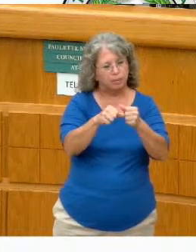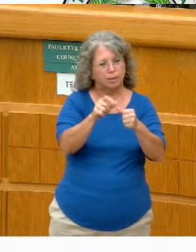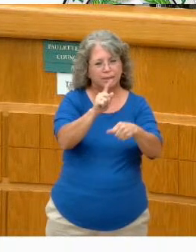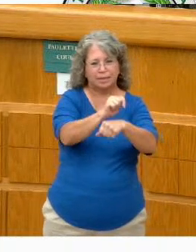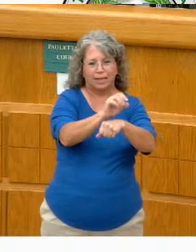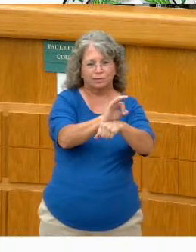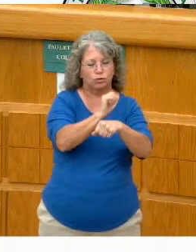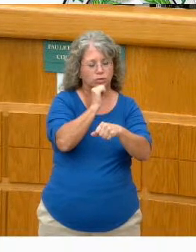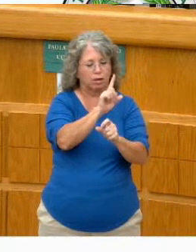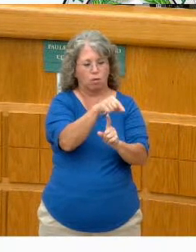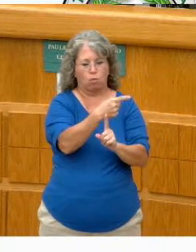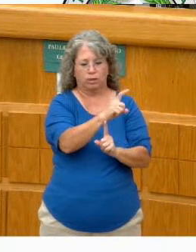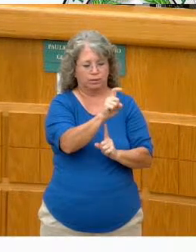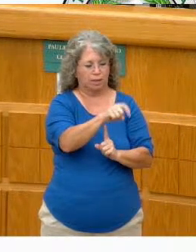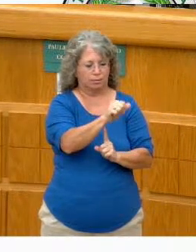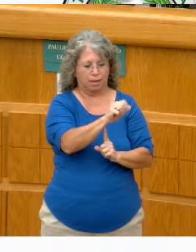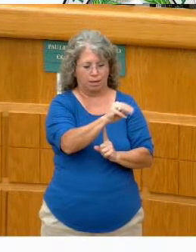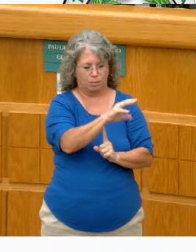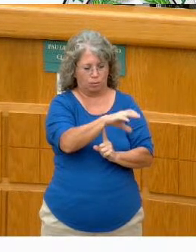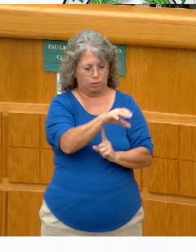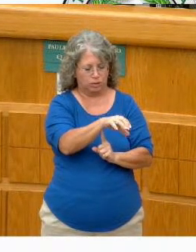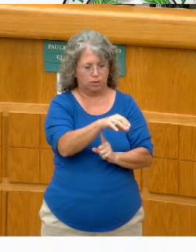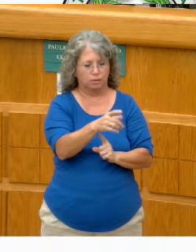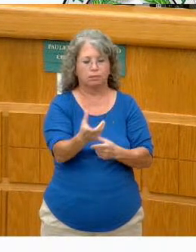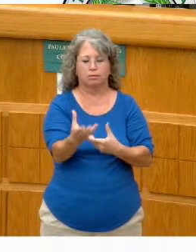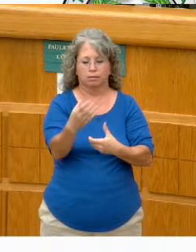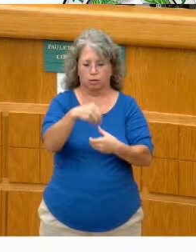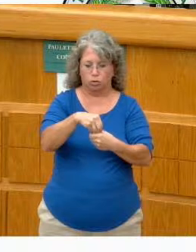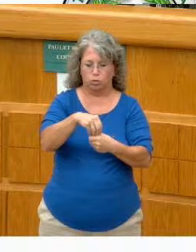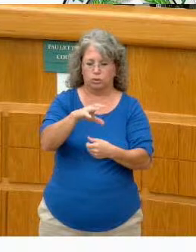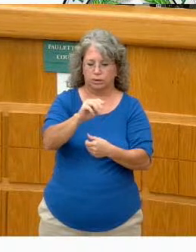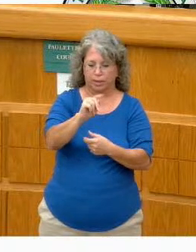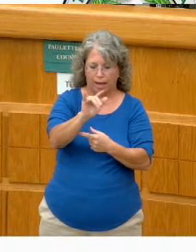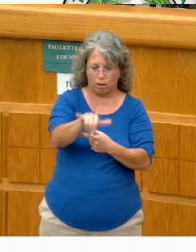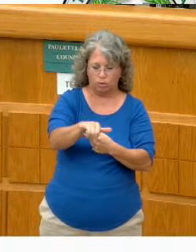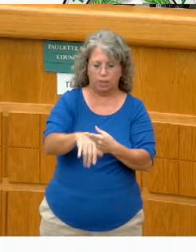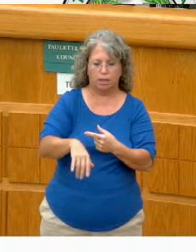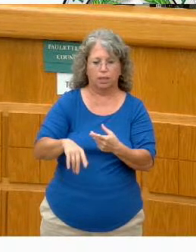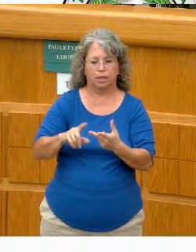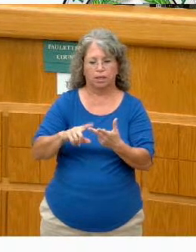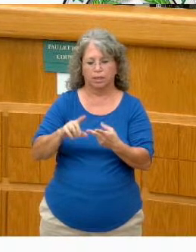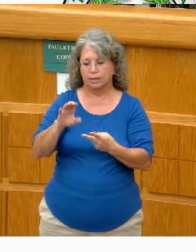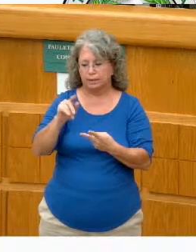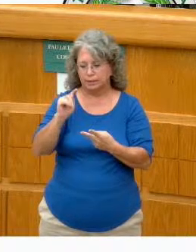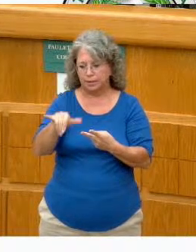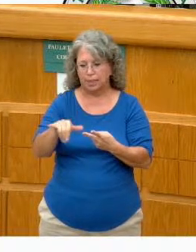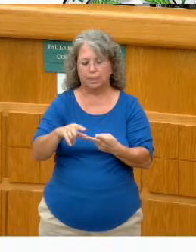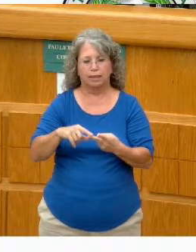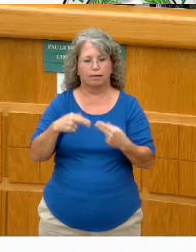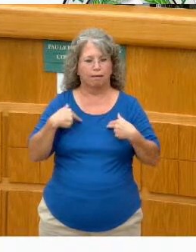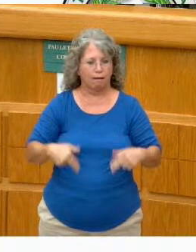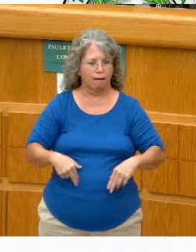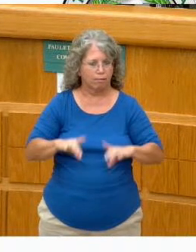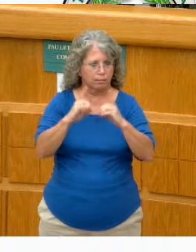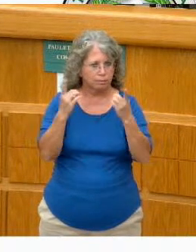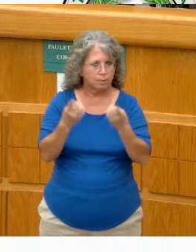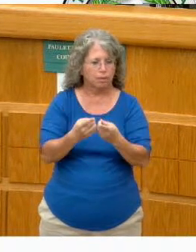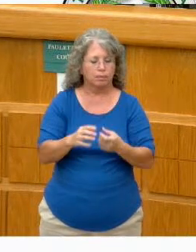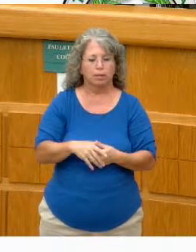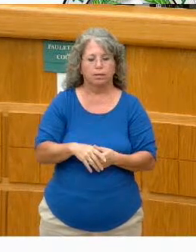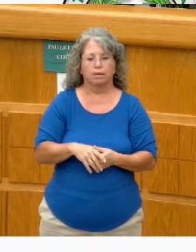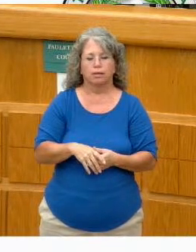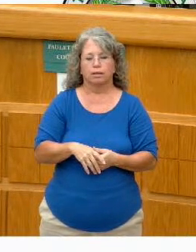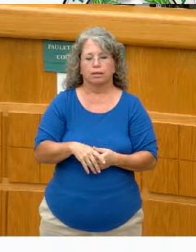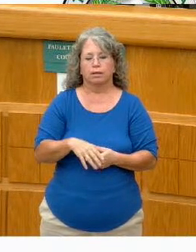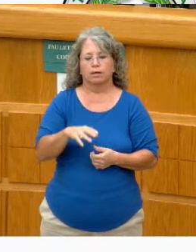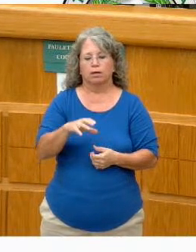Texas A&M Corpus Christi, but it also involves the county, the city, the public health district, the Coastal Bend Regional